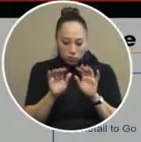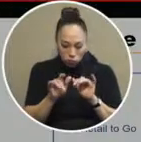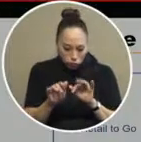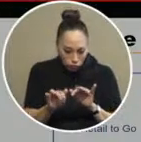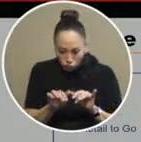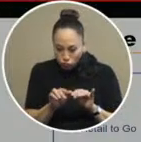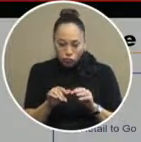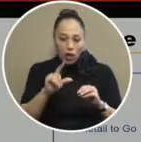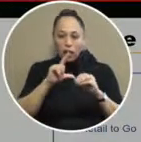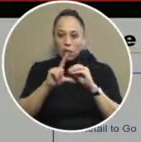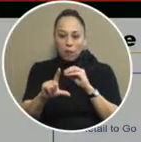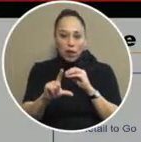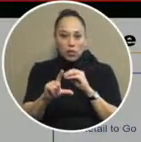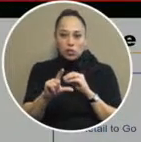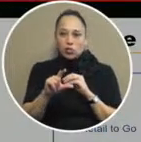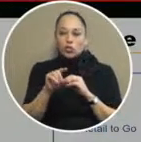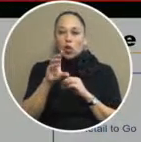Strong,